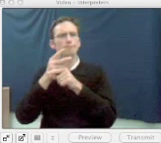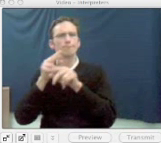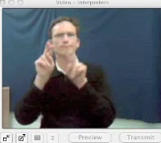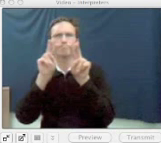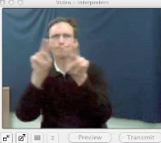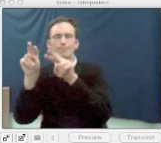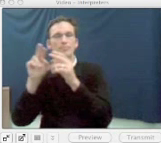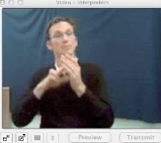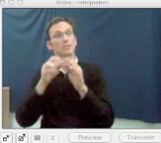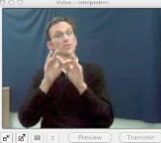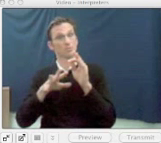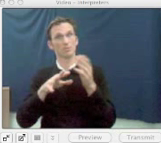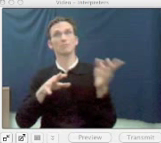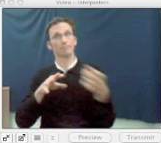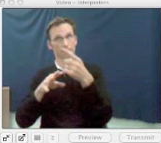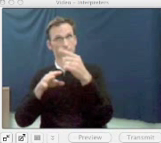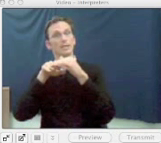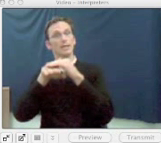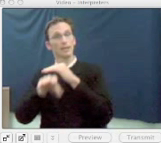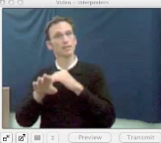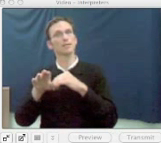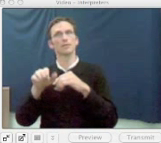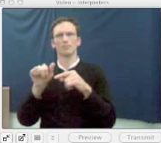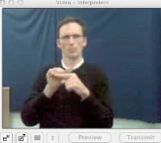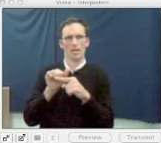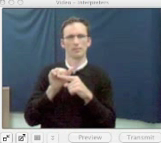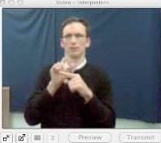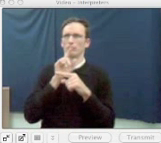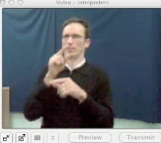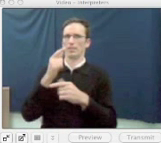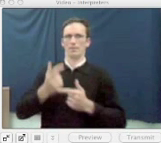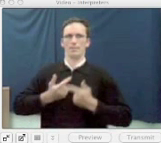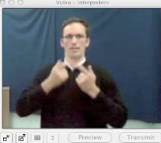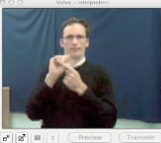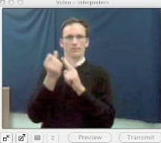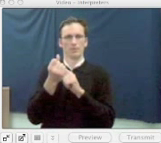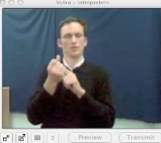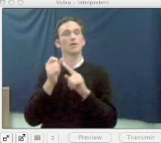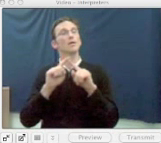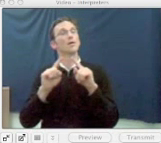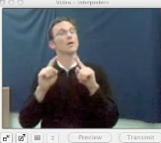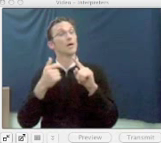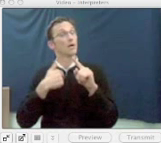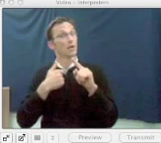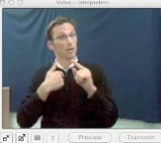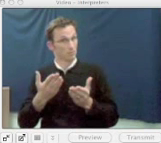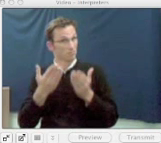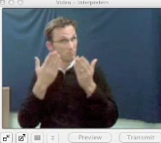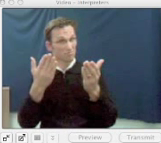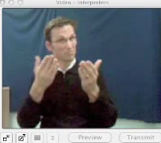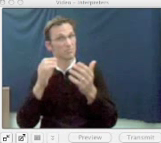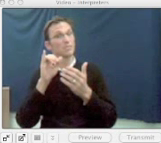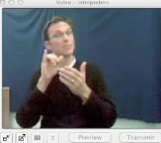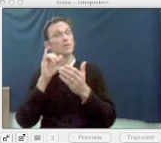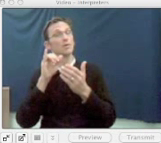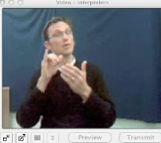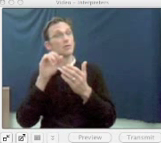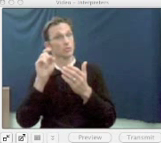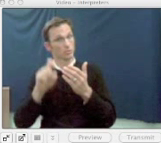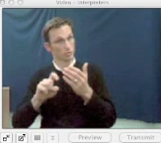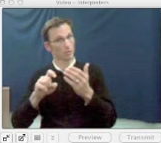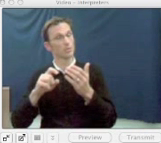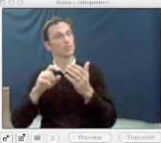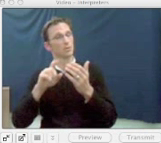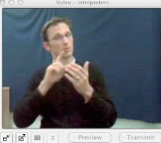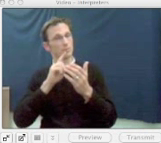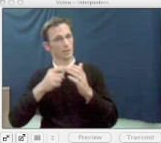interpreters in to practice realities. I would not suggest necessarily that it would make a distinction between